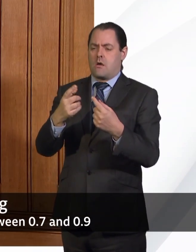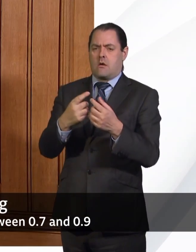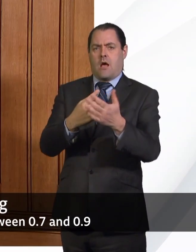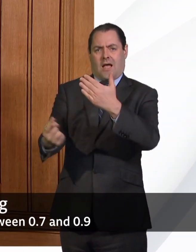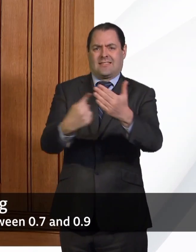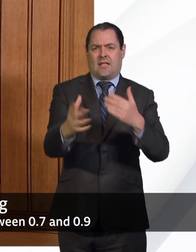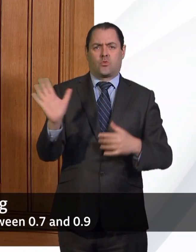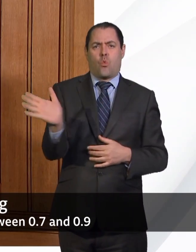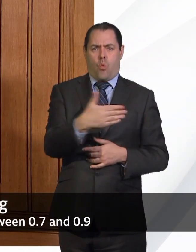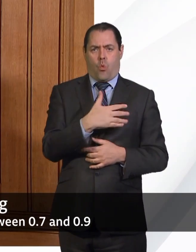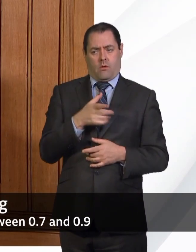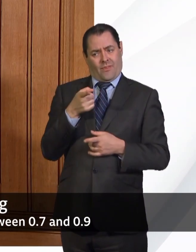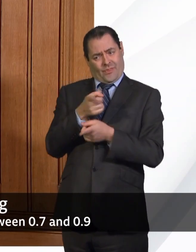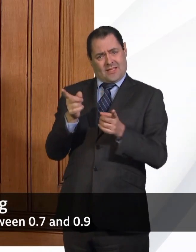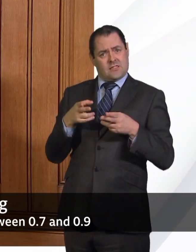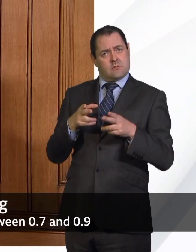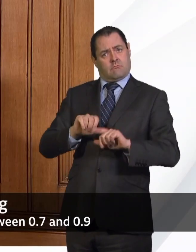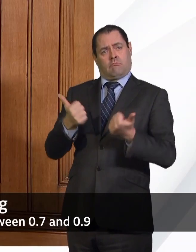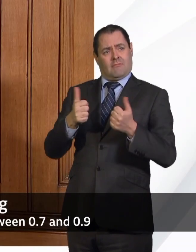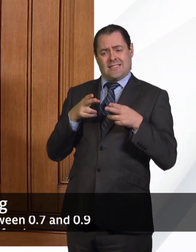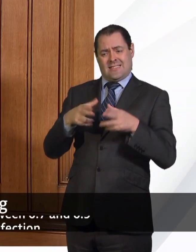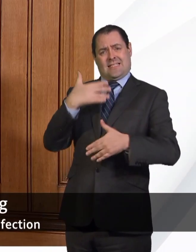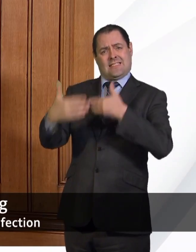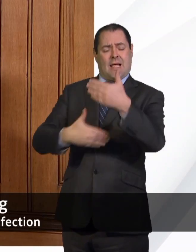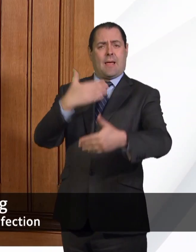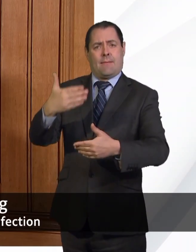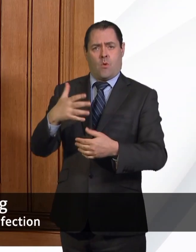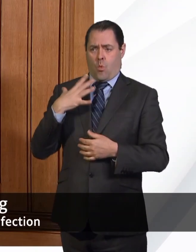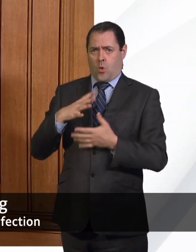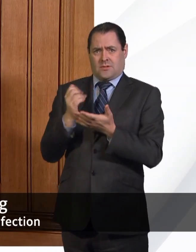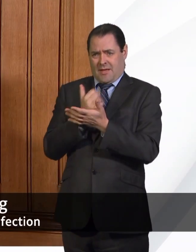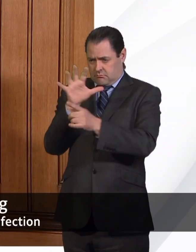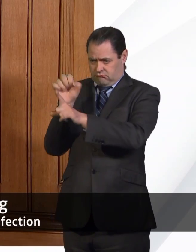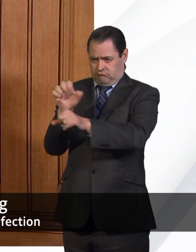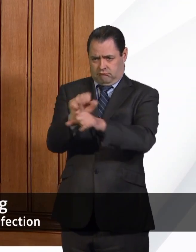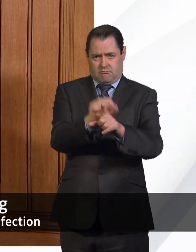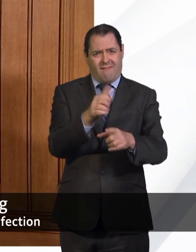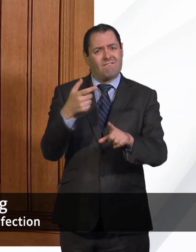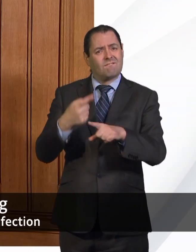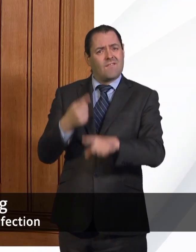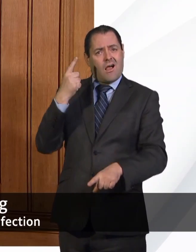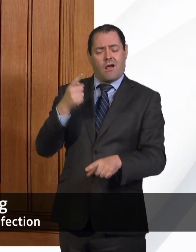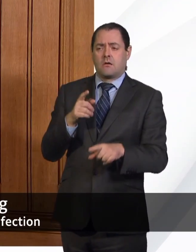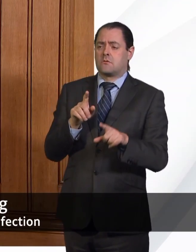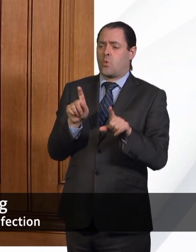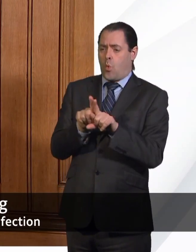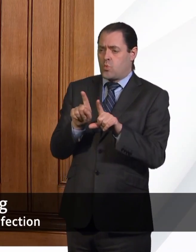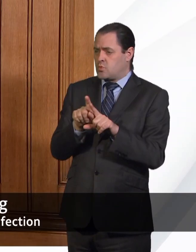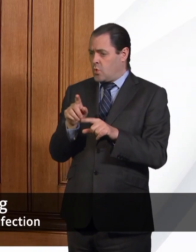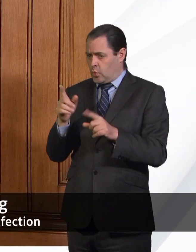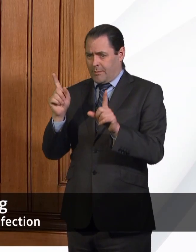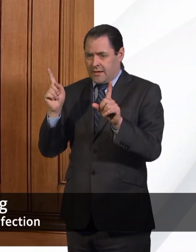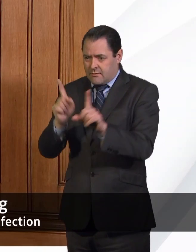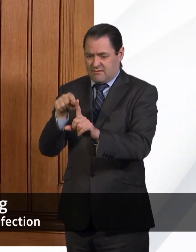that that system is effective and that it does identify the cases quickly and the contacts go into isolation